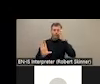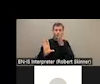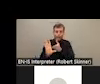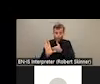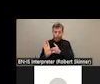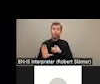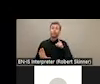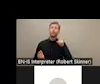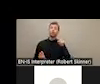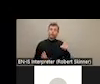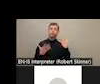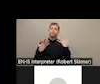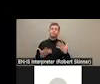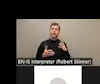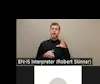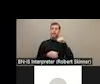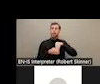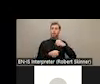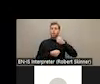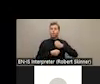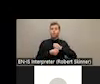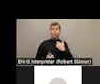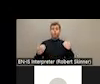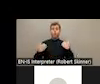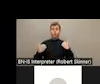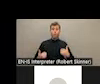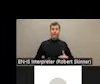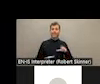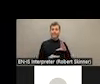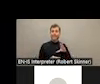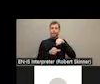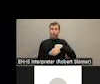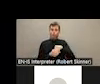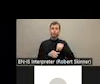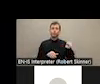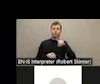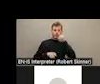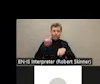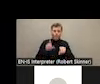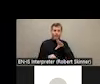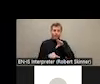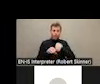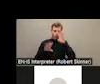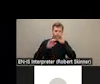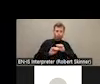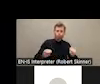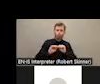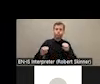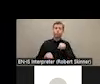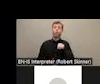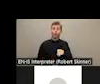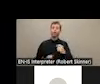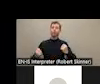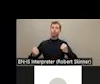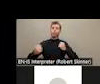Humanity Inclusion Rwanda. Marie-Rose, could you tell us what have you been doing in HI Rwanda in terms of supporting